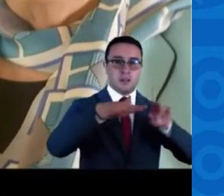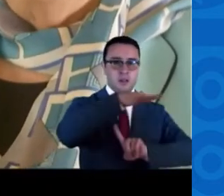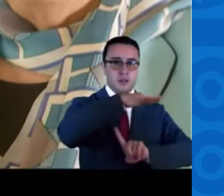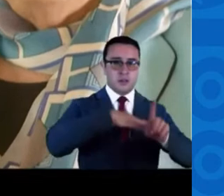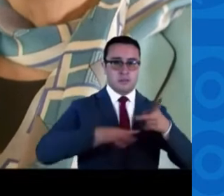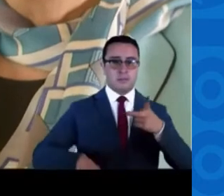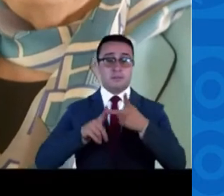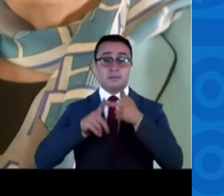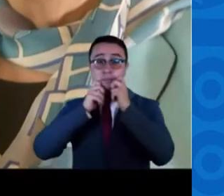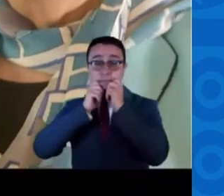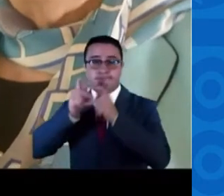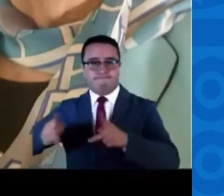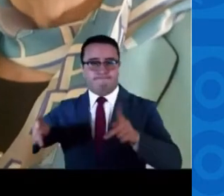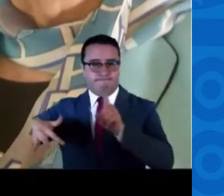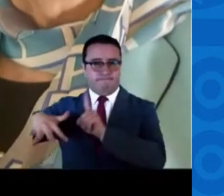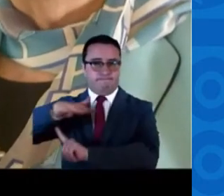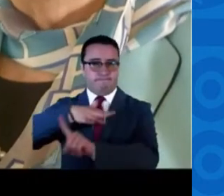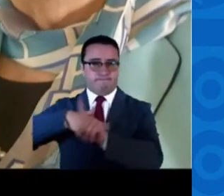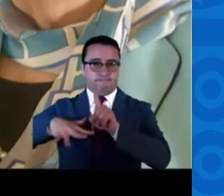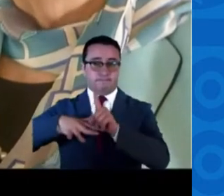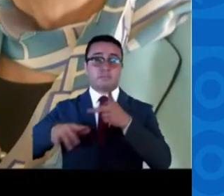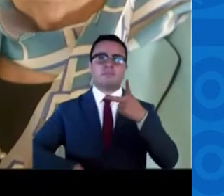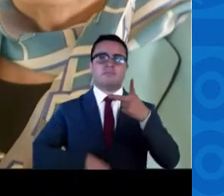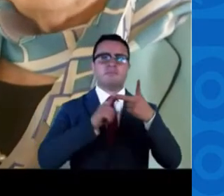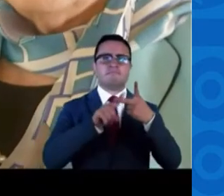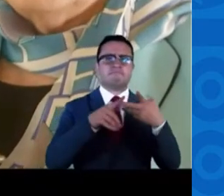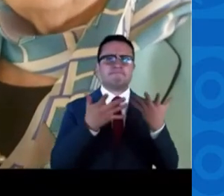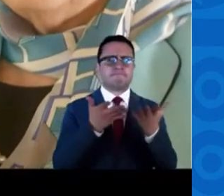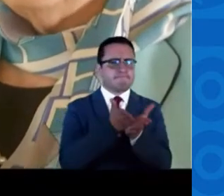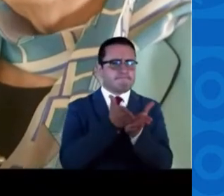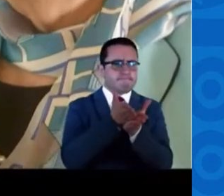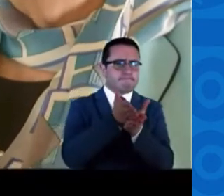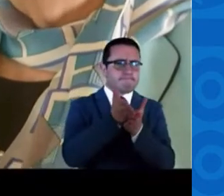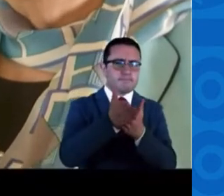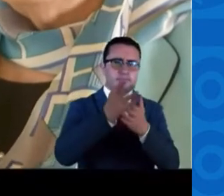the recent summit. First, to recognize the